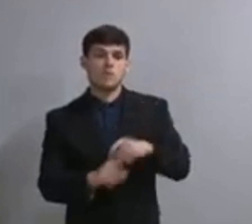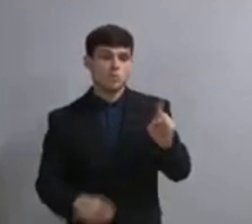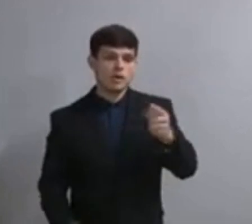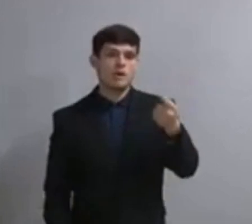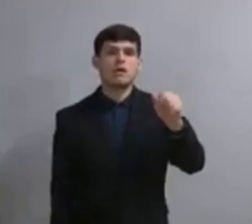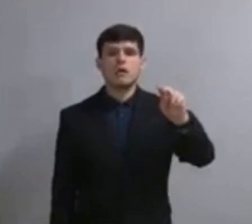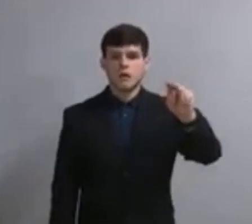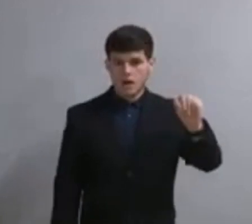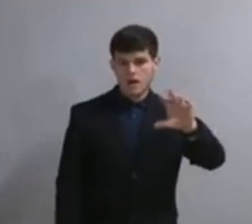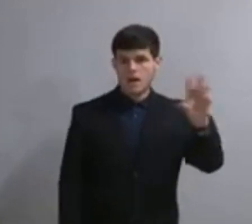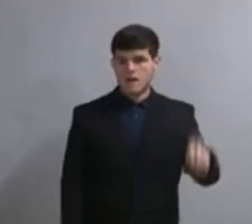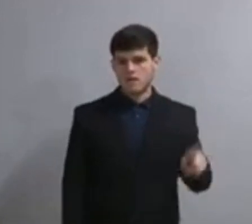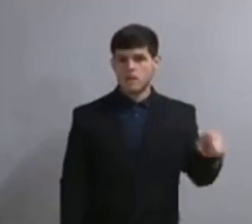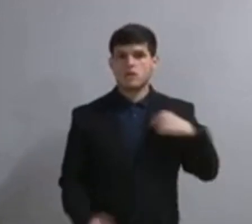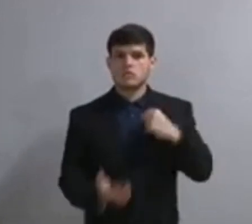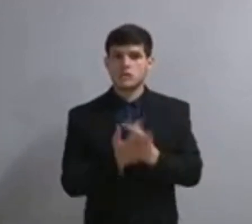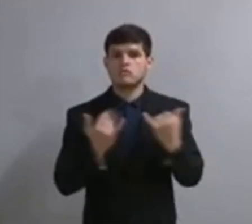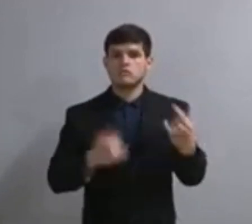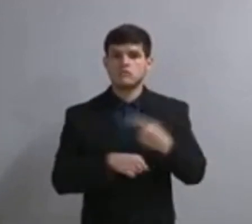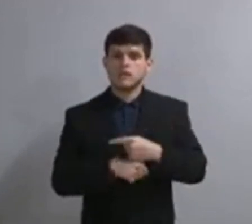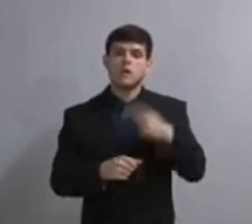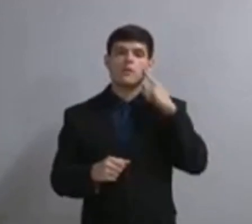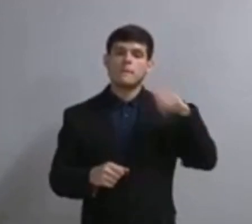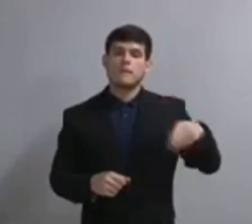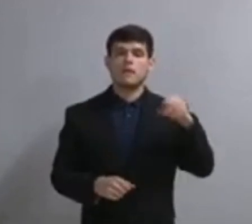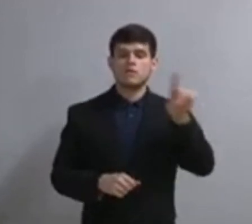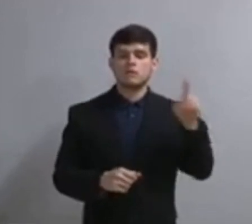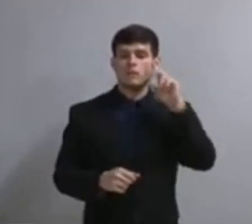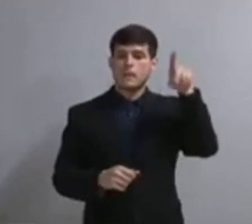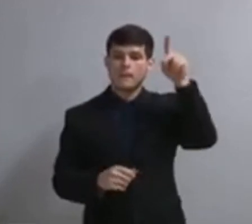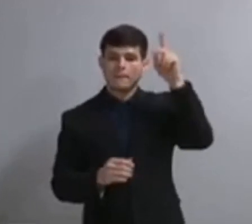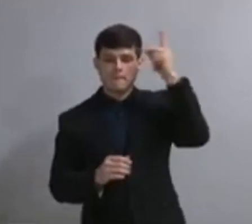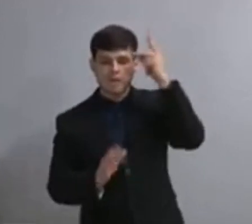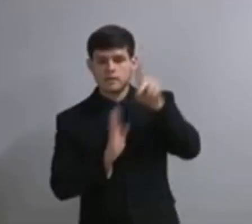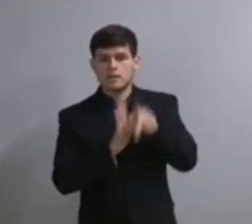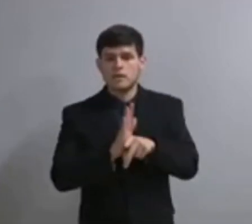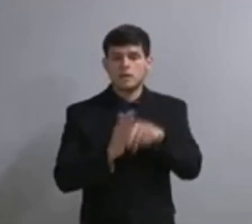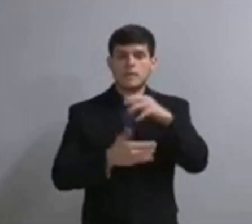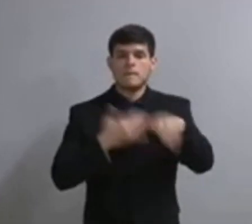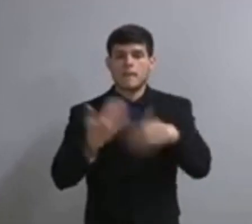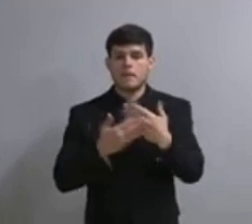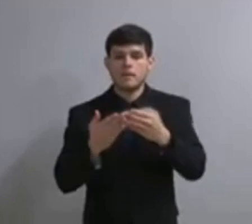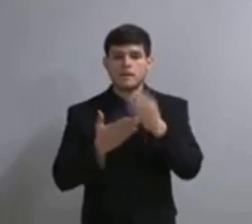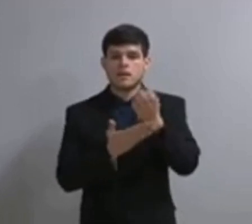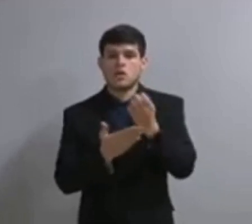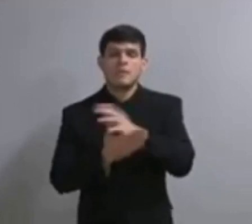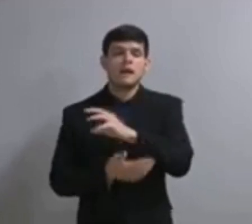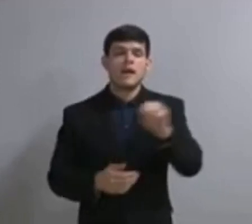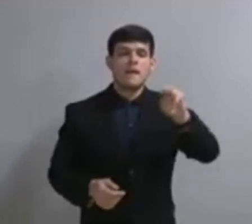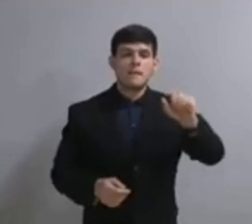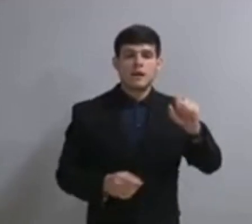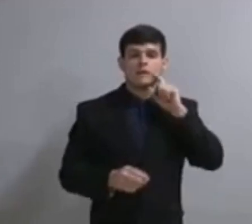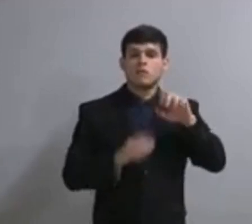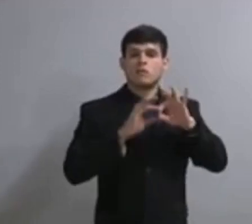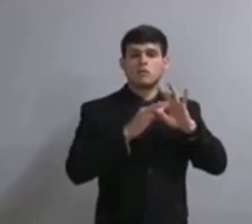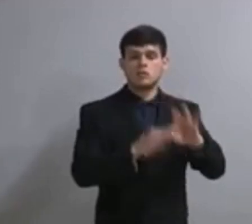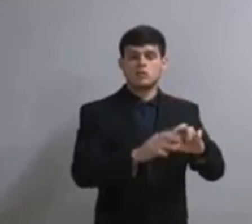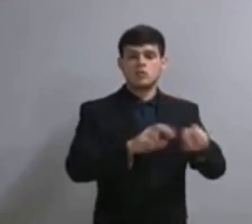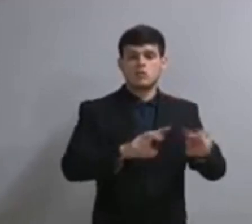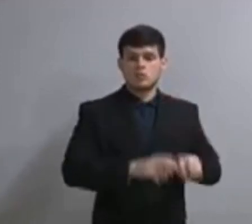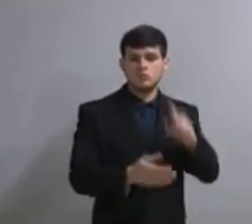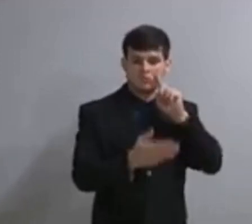he's graduating today with a PhD in public policy and political economy and a master's in social data analytics and